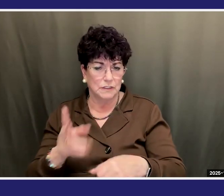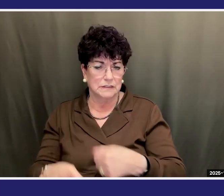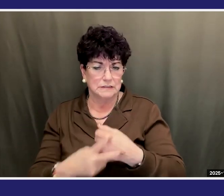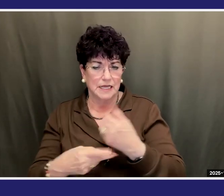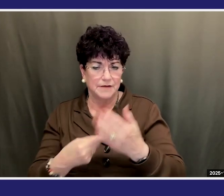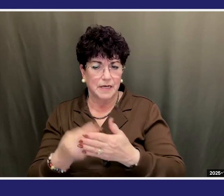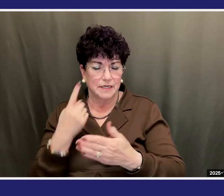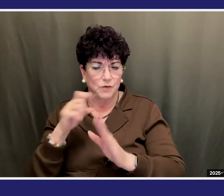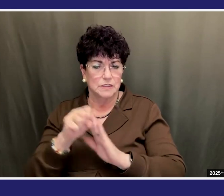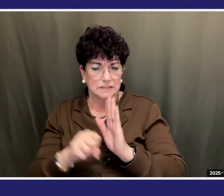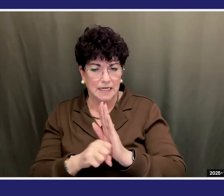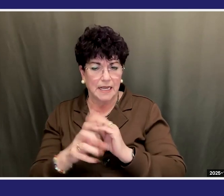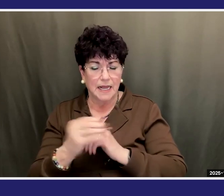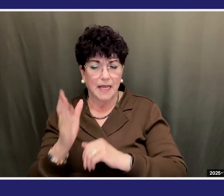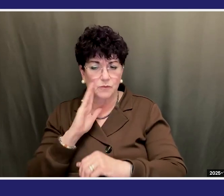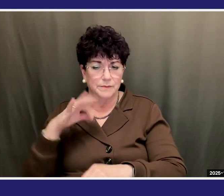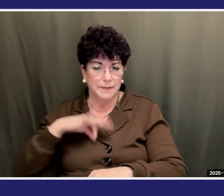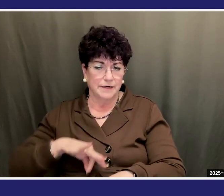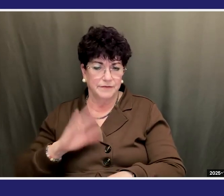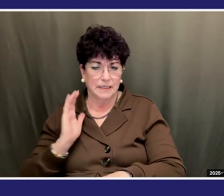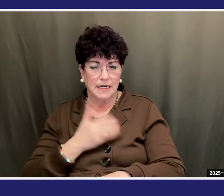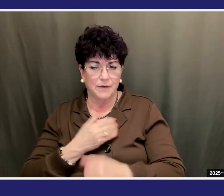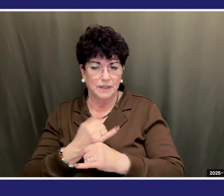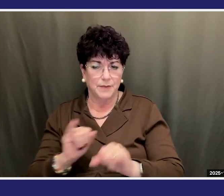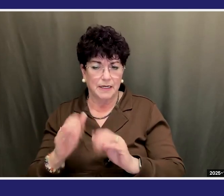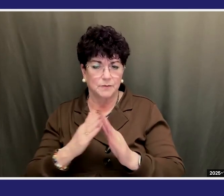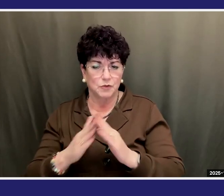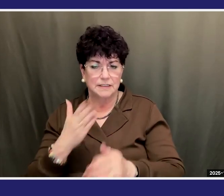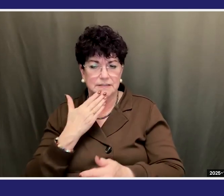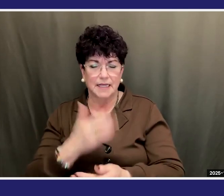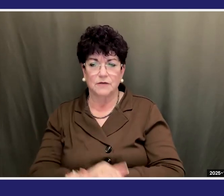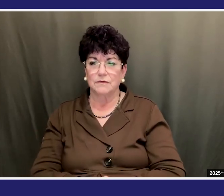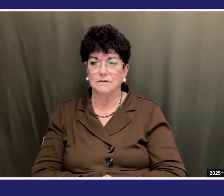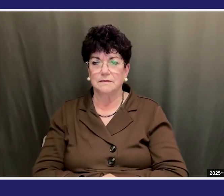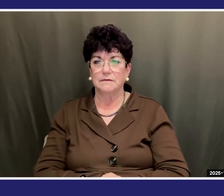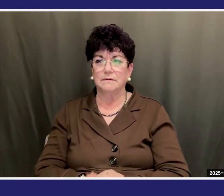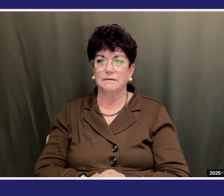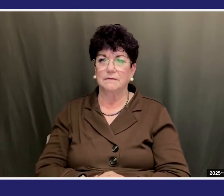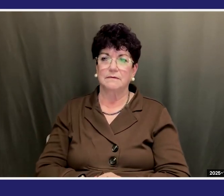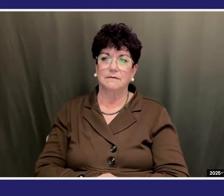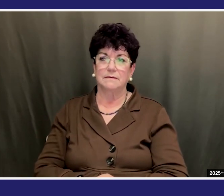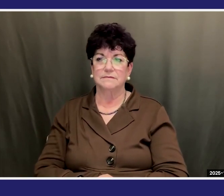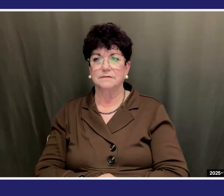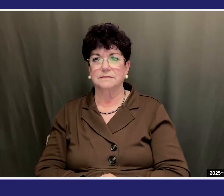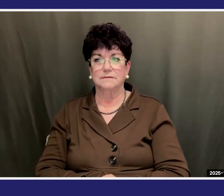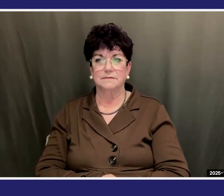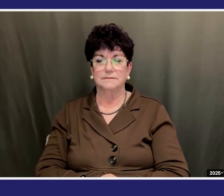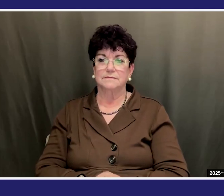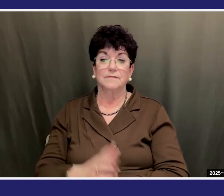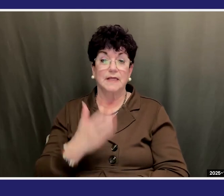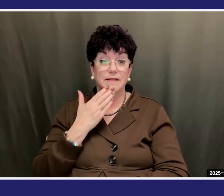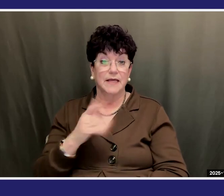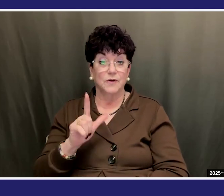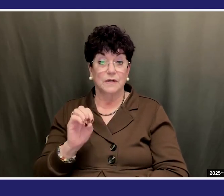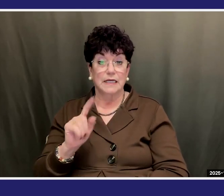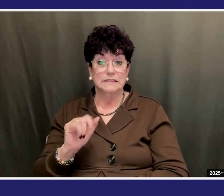Thank you. migrante. Gracias. Great. Thank you very much, Leticia. All right. Great. Thank you very much,